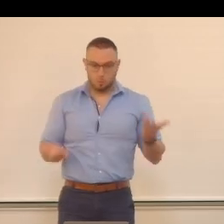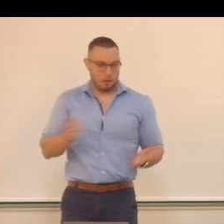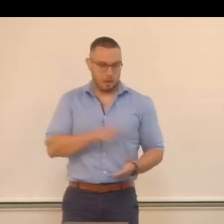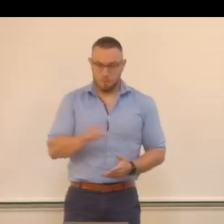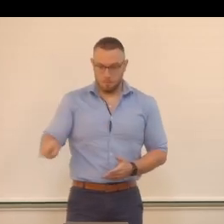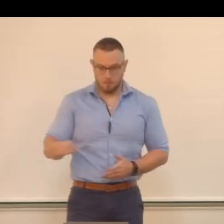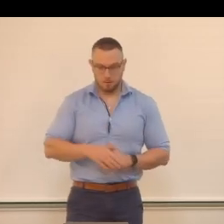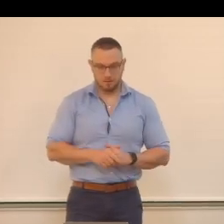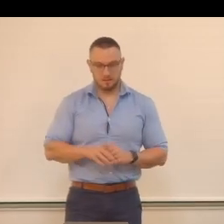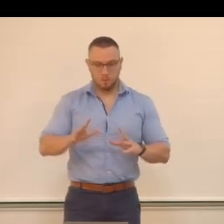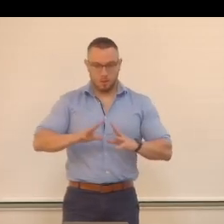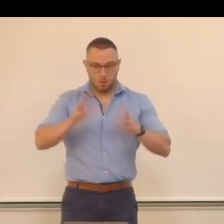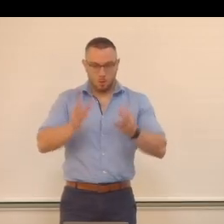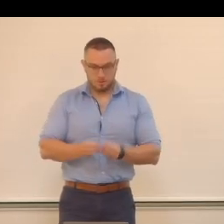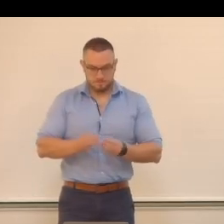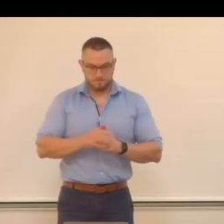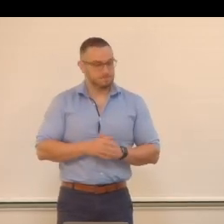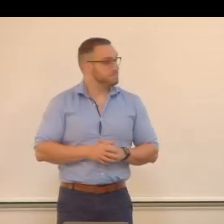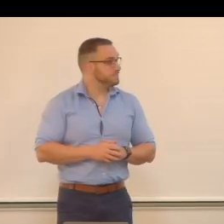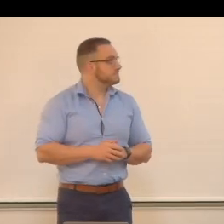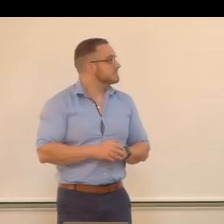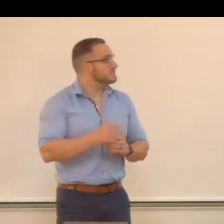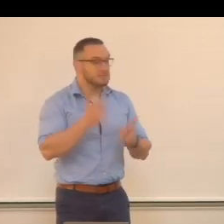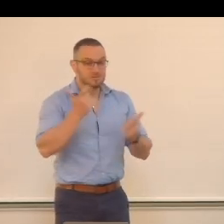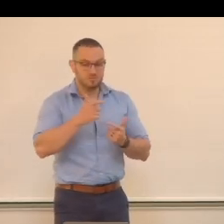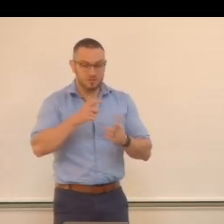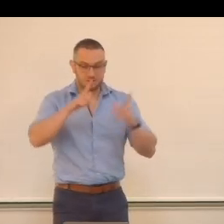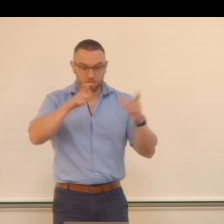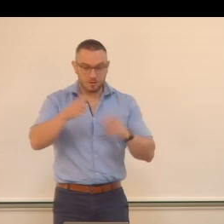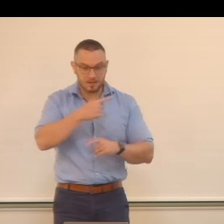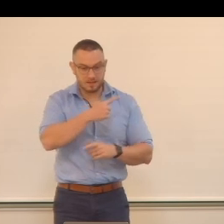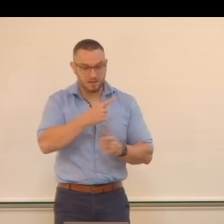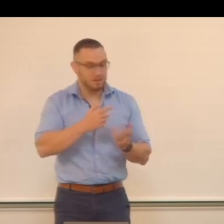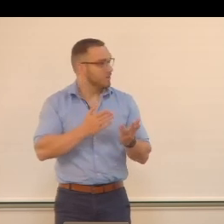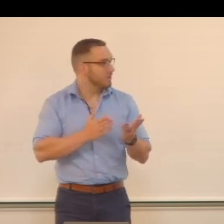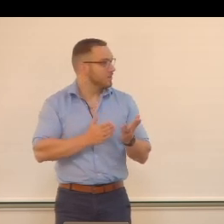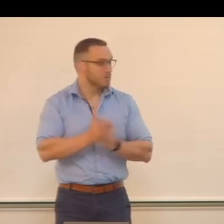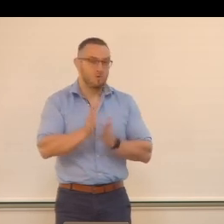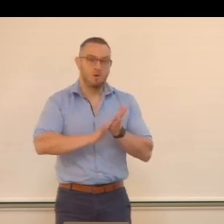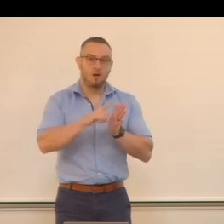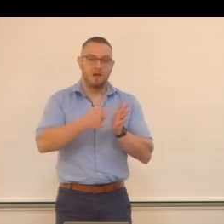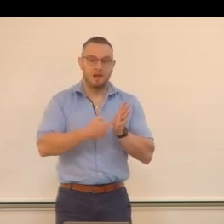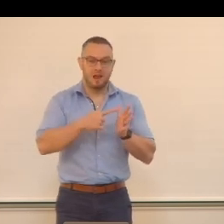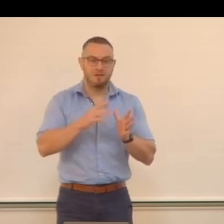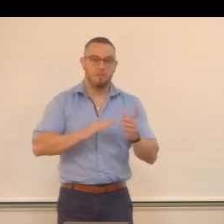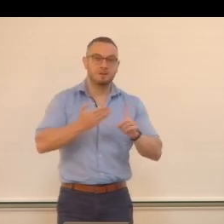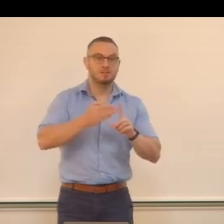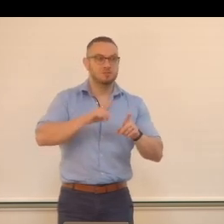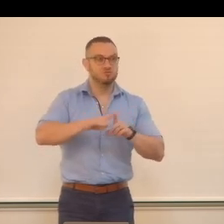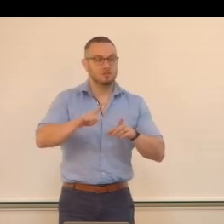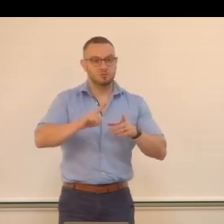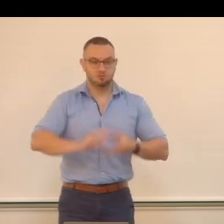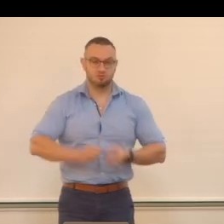comparison and the conclusion. So this funny picture here was me during the HERA mission where we were trying to simulate our